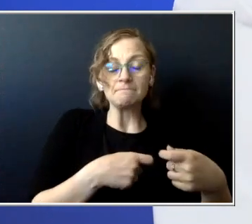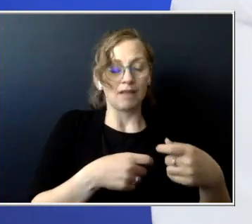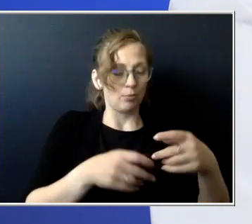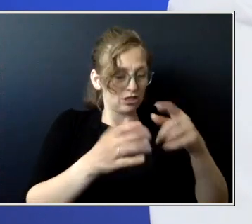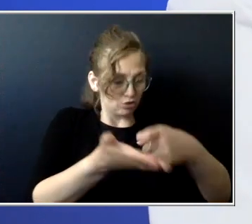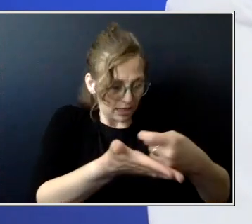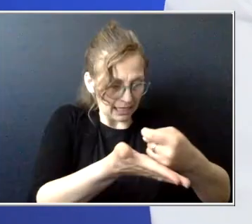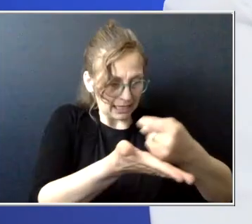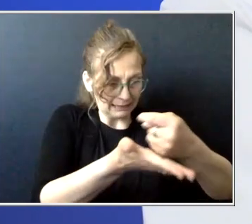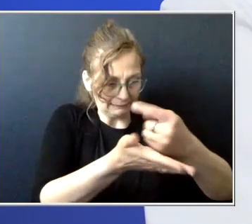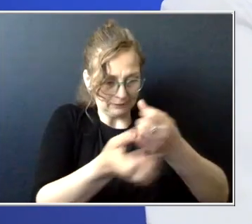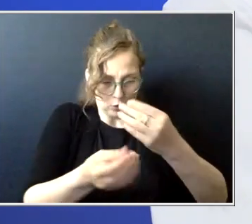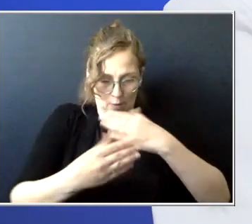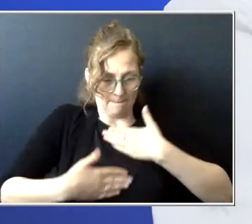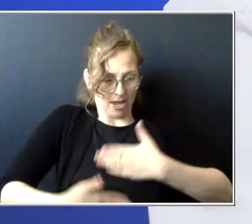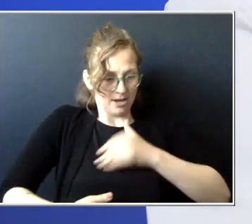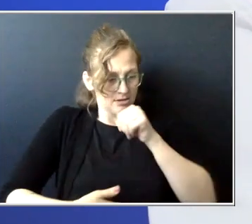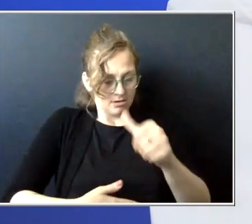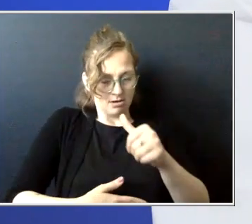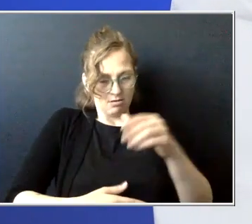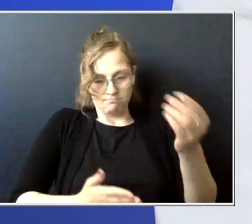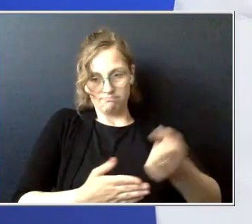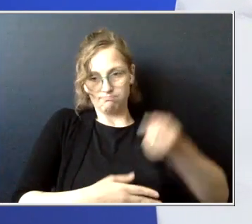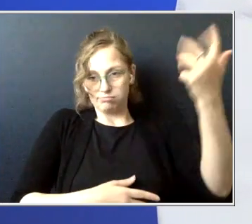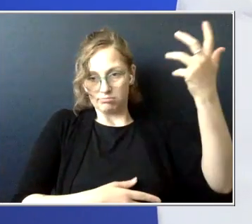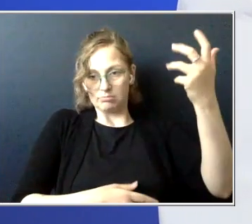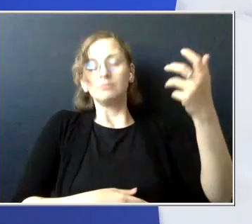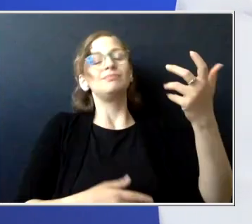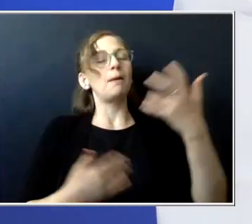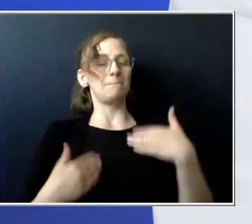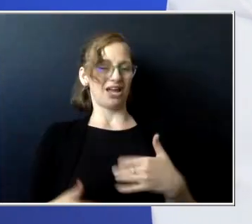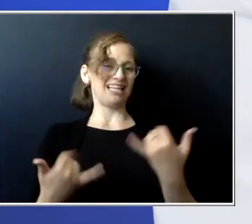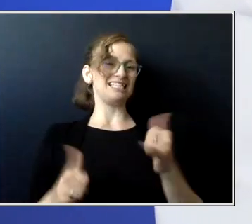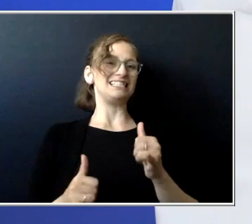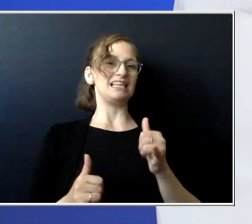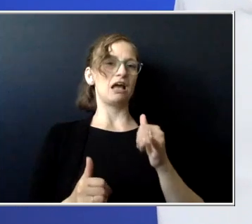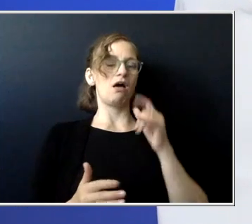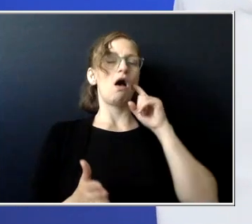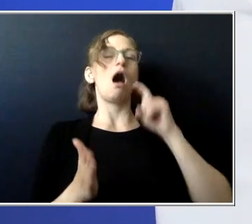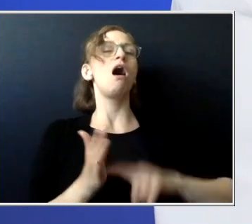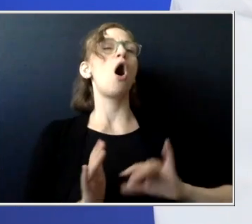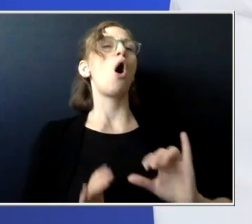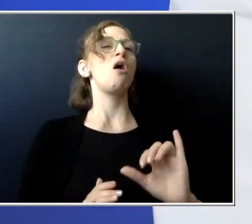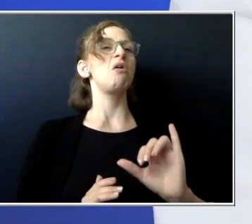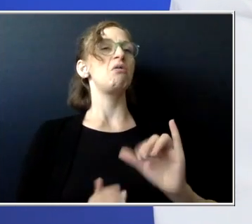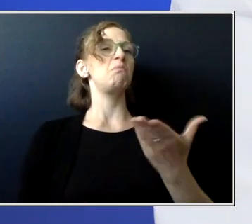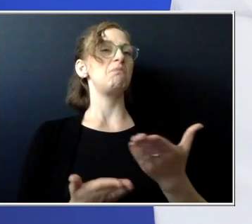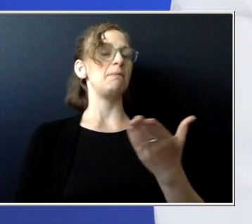identify that as not self. This is different in terms of it. The mechanism of